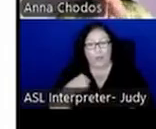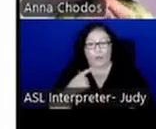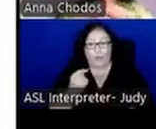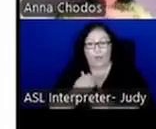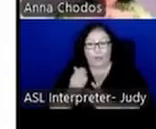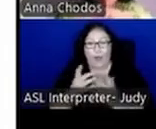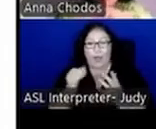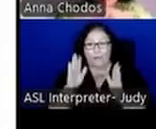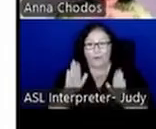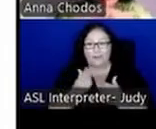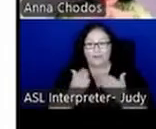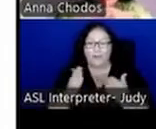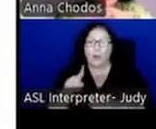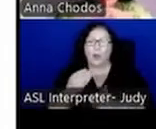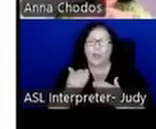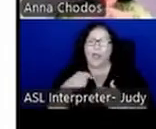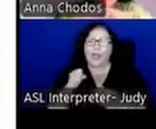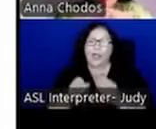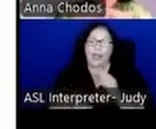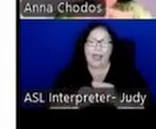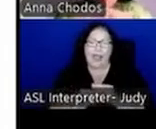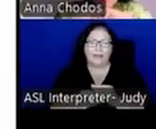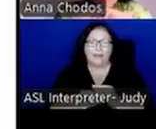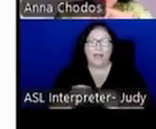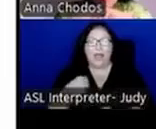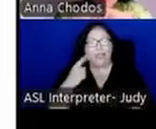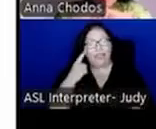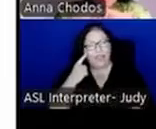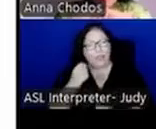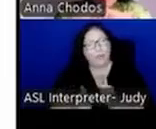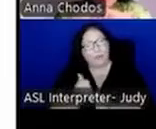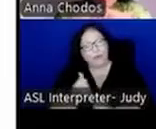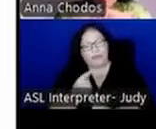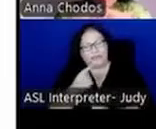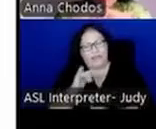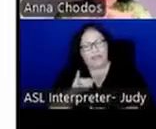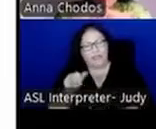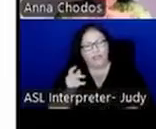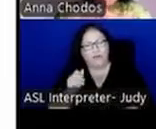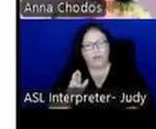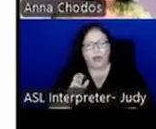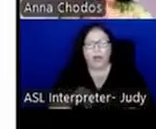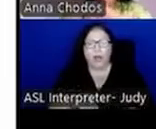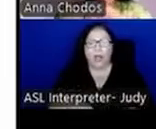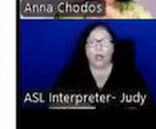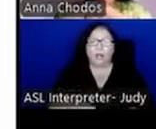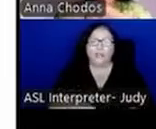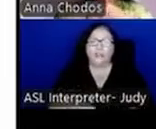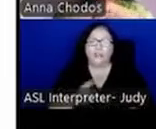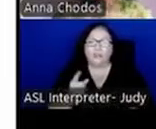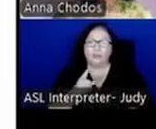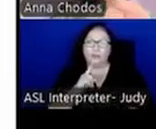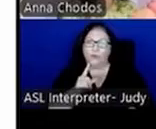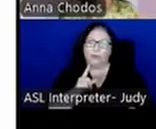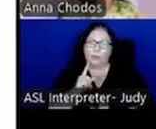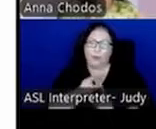I think you mostly said this, Jennifer, and just to put a finer point on it, if you're talking to, it's like, what problem